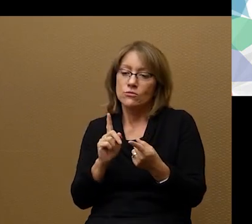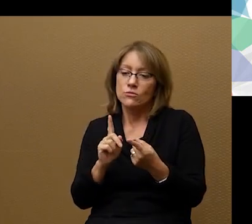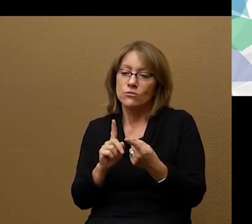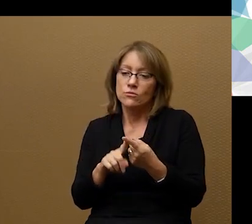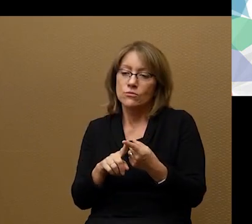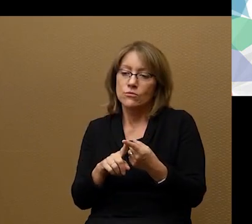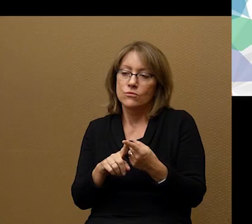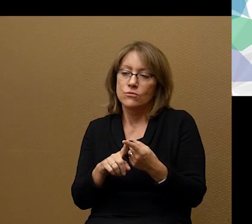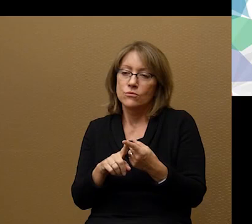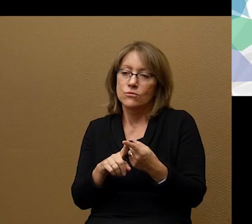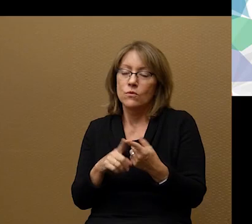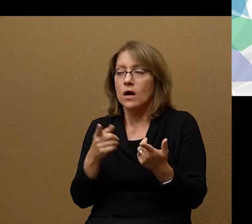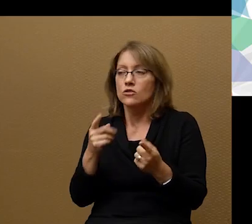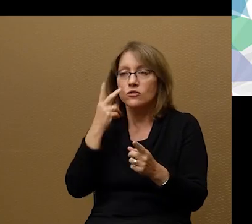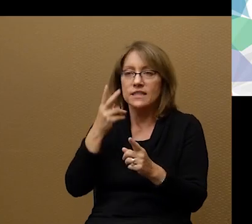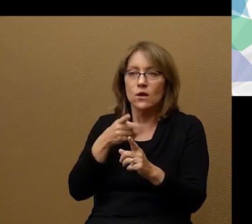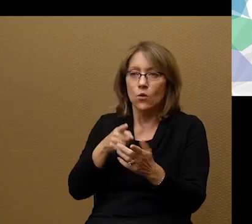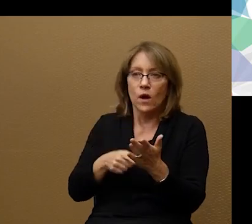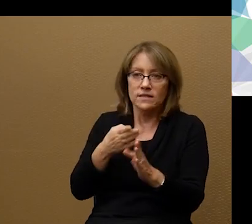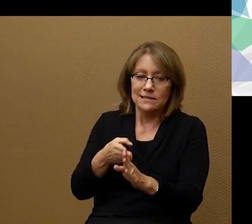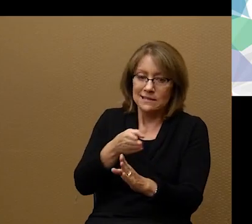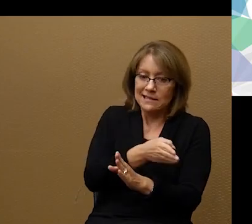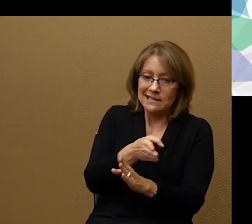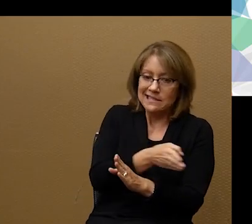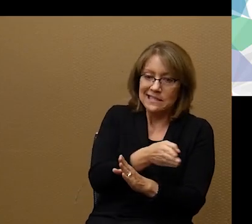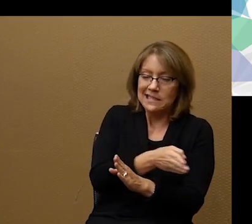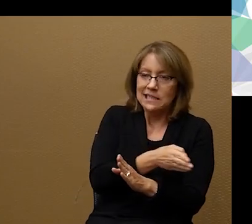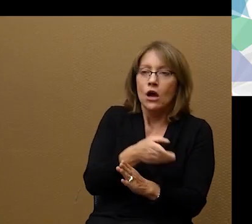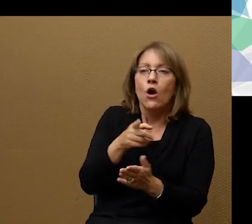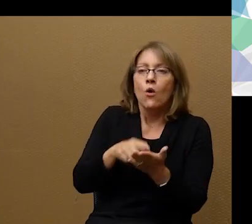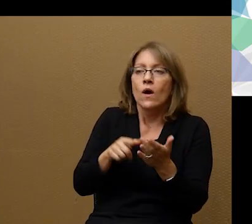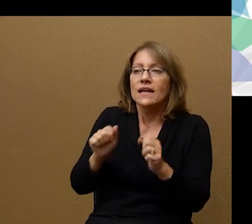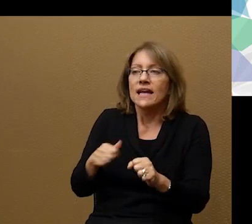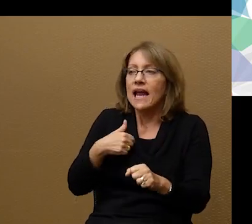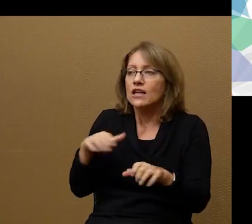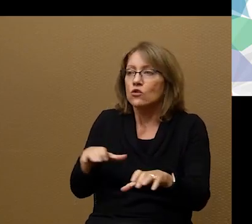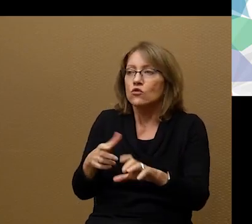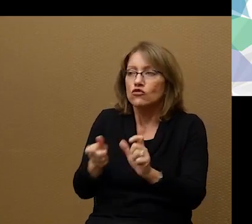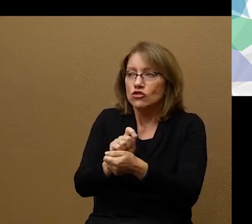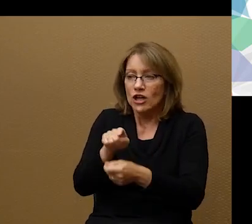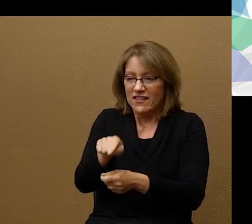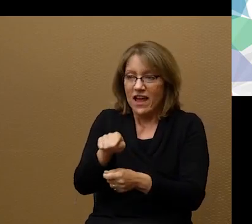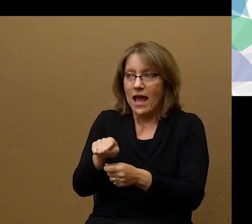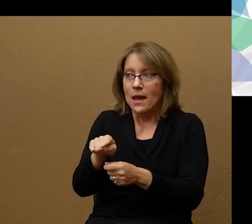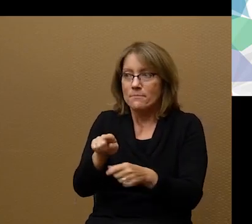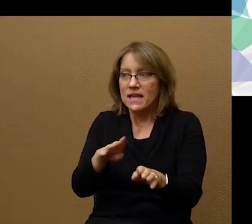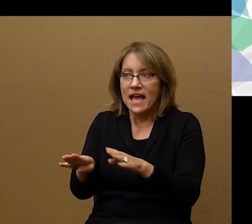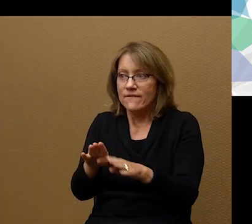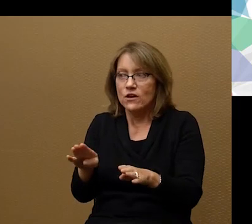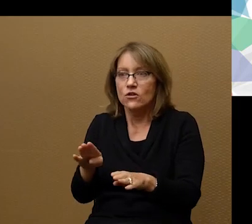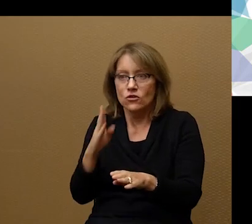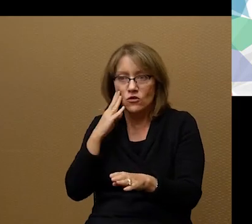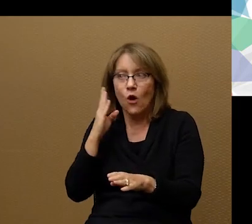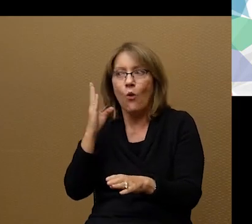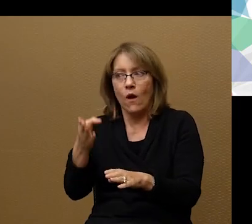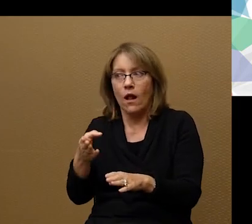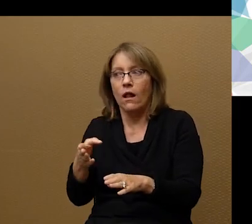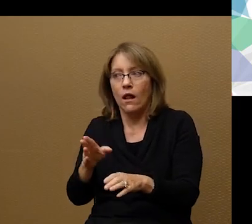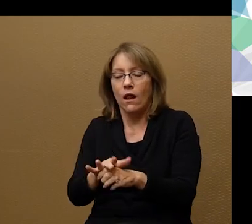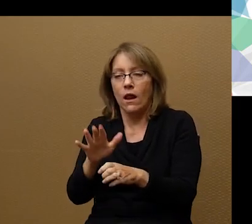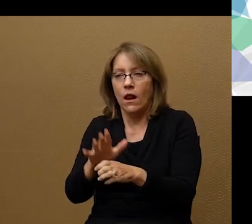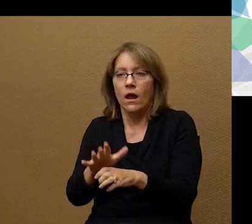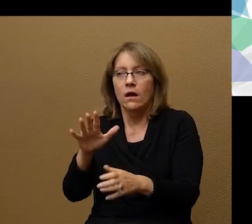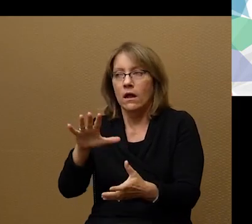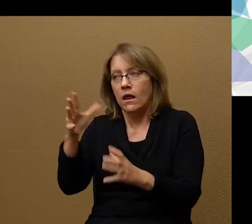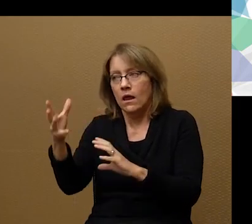basically the antecedent, what can you implement to change that behavior? Or what can you do to allow them to communicate their needs?